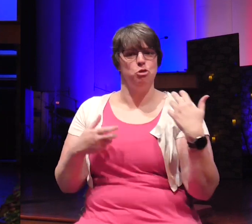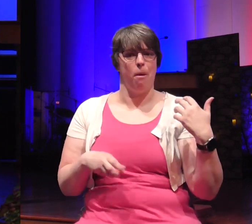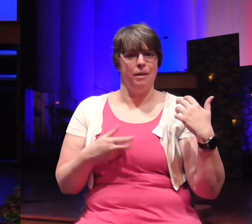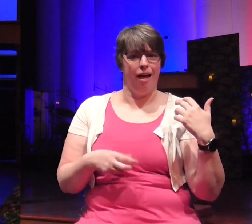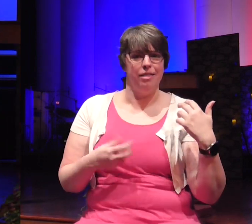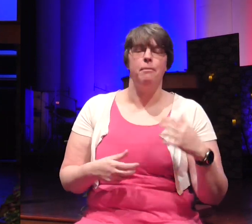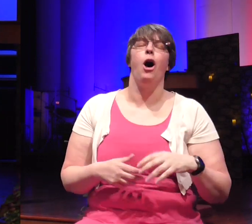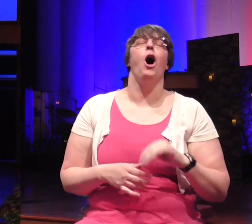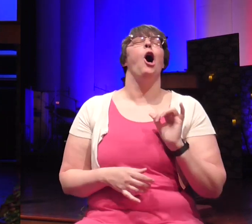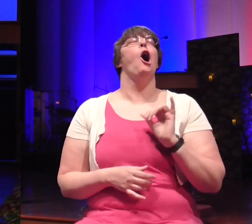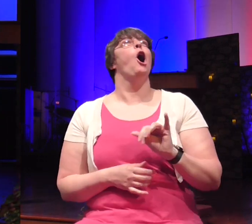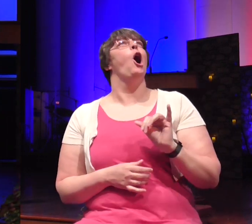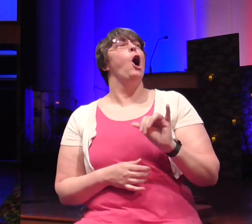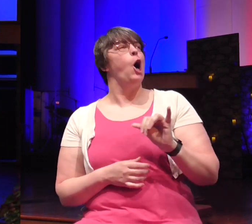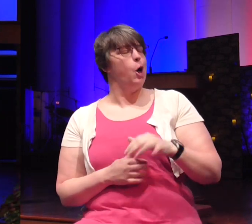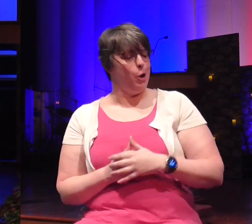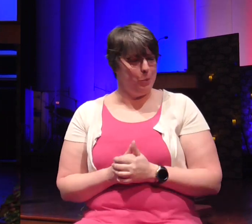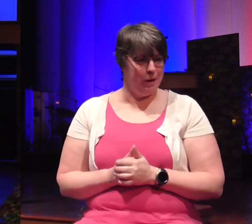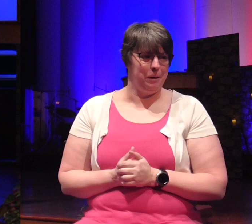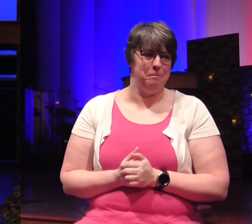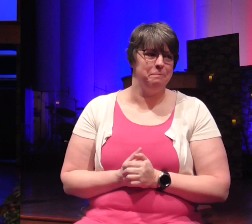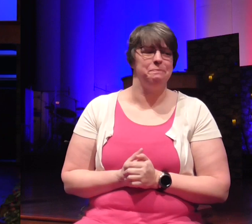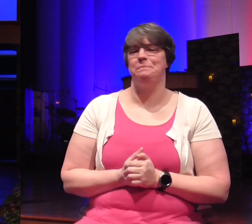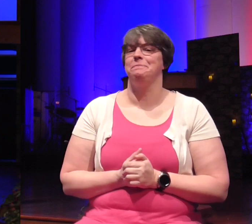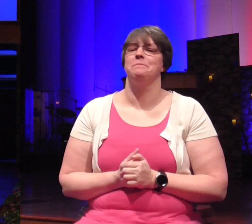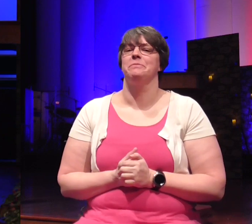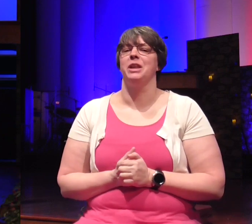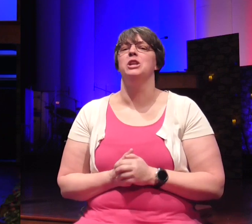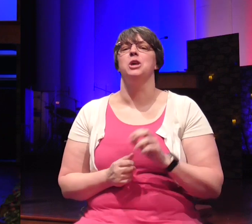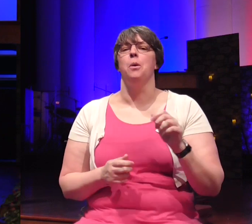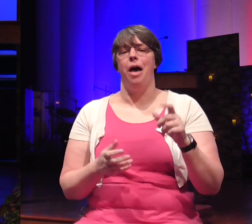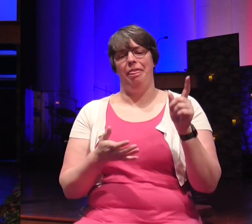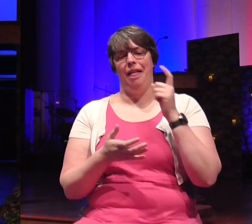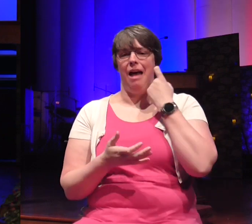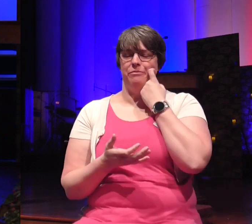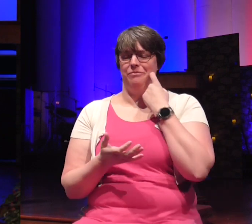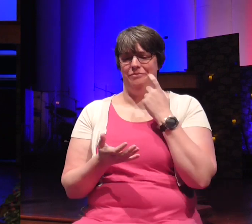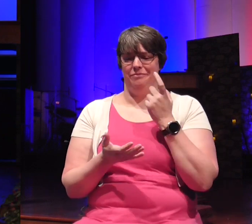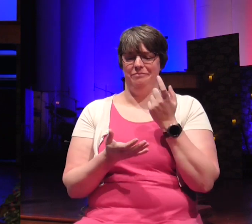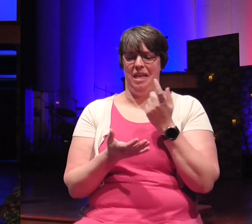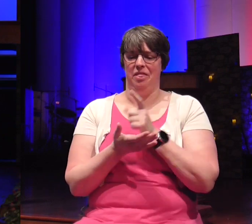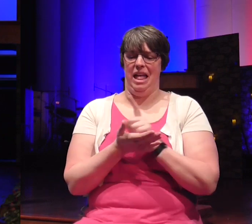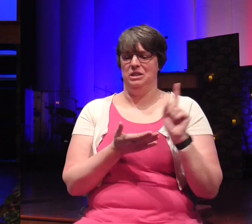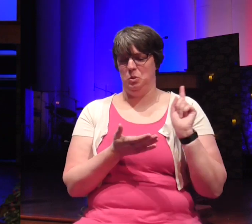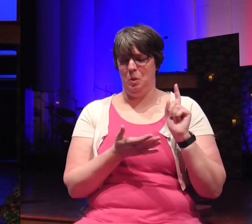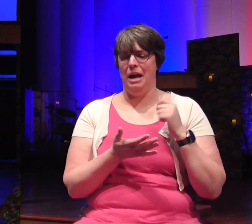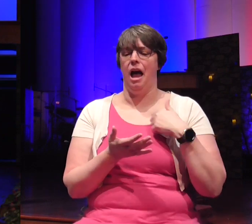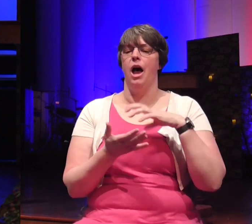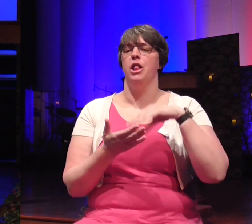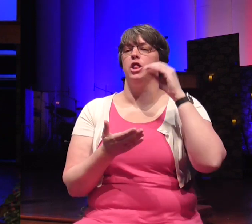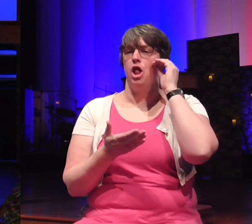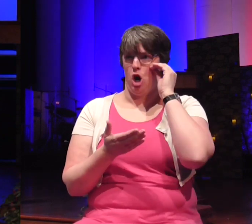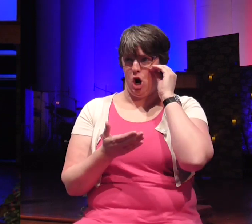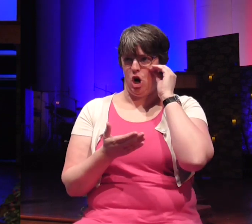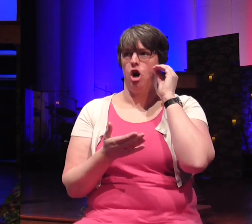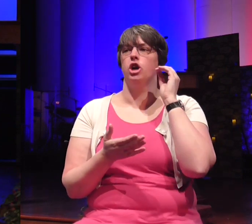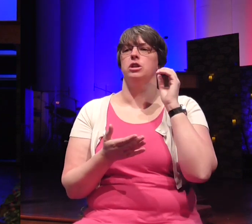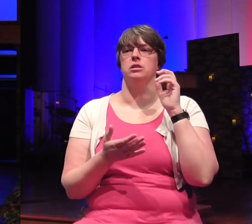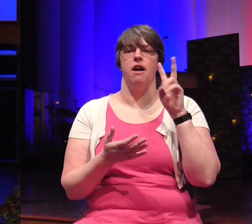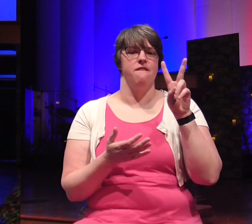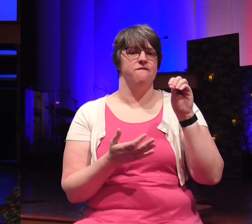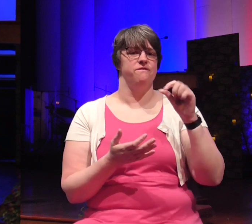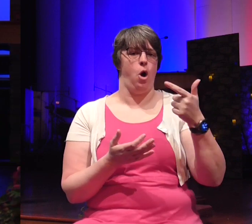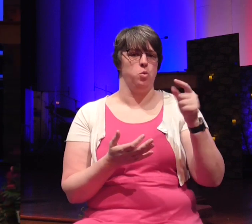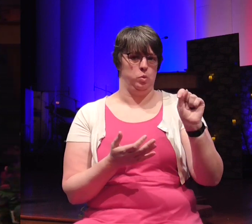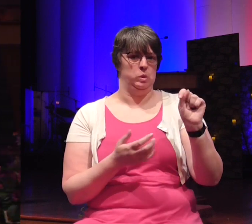past week, our former senior minister, whom I served after, Dr. Fred Vogt, a